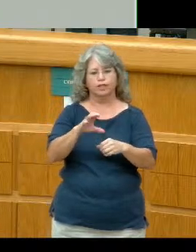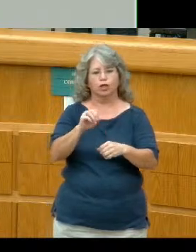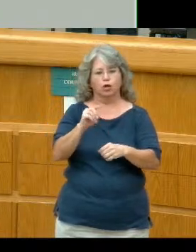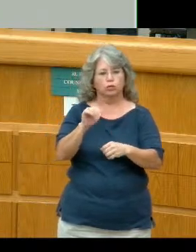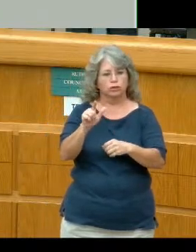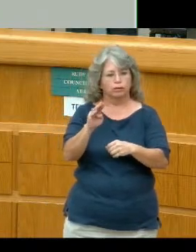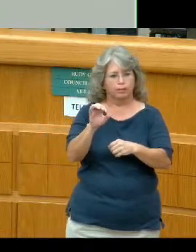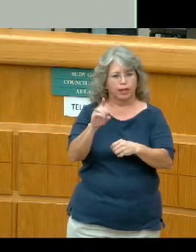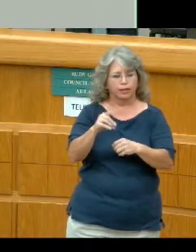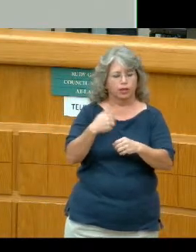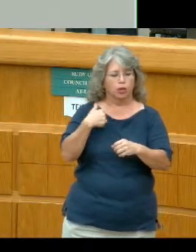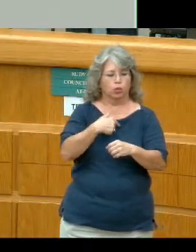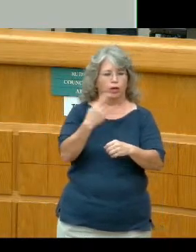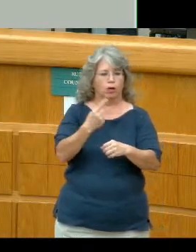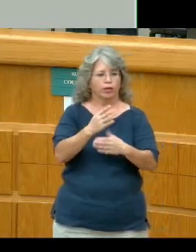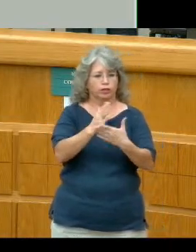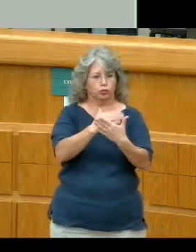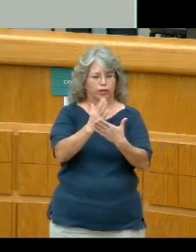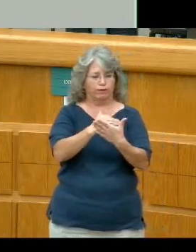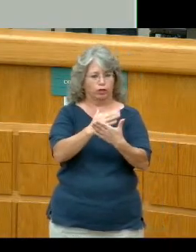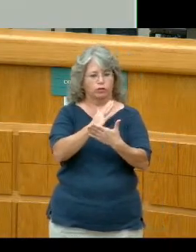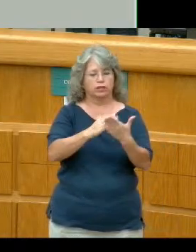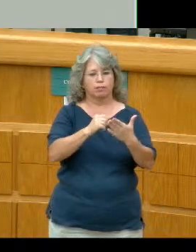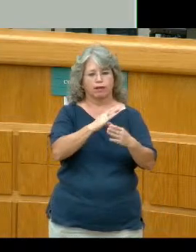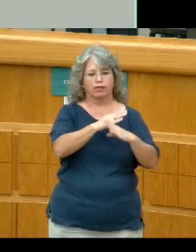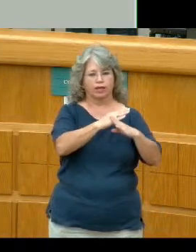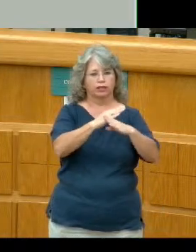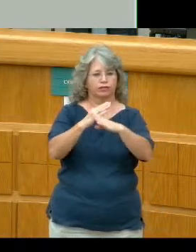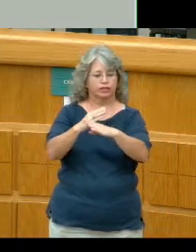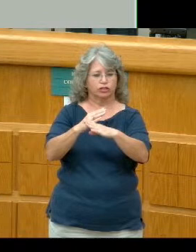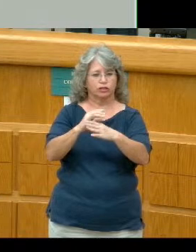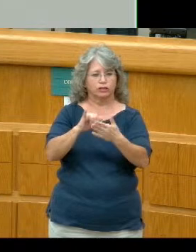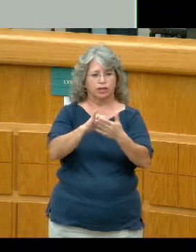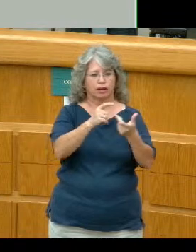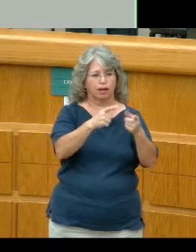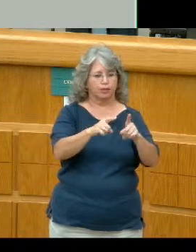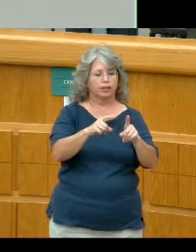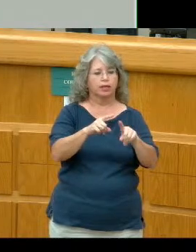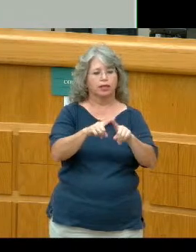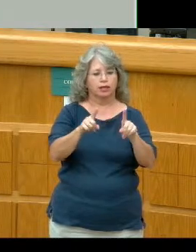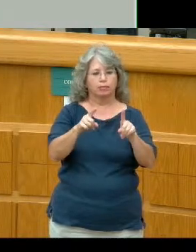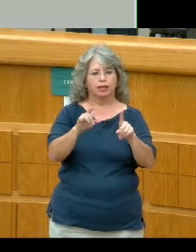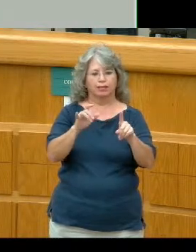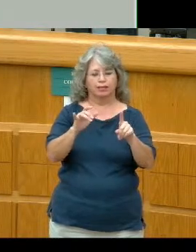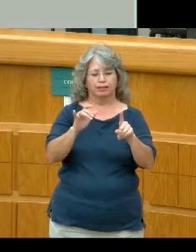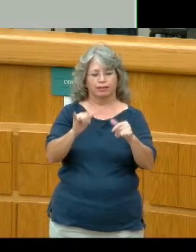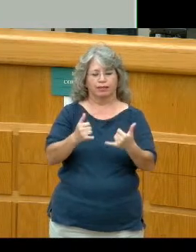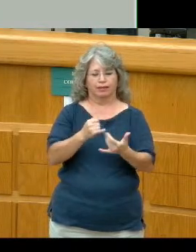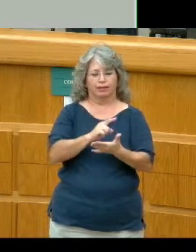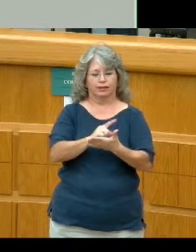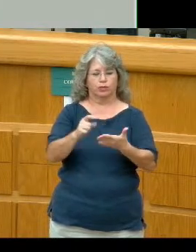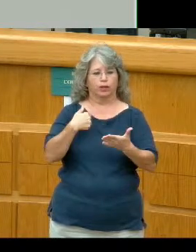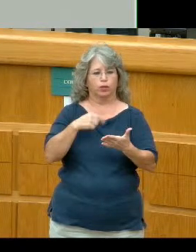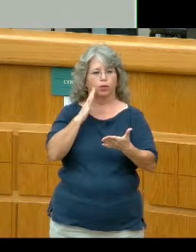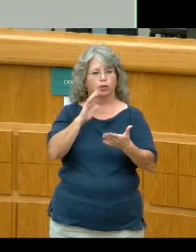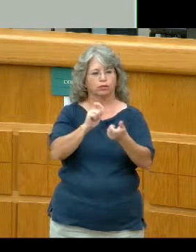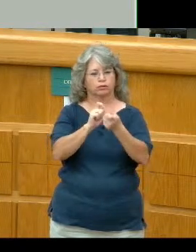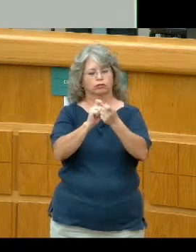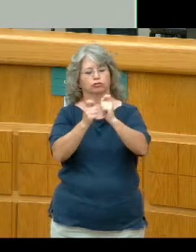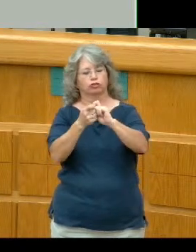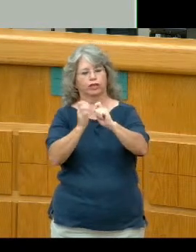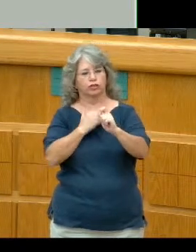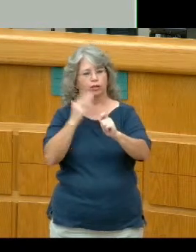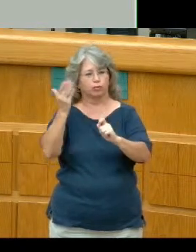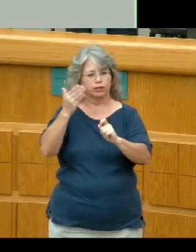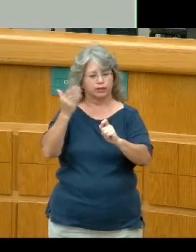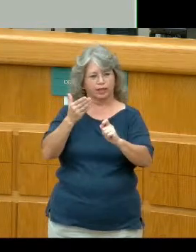some of the interventions that are in place, but I promise you this is where this week's presentation will diverge from previous weeks. And